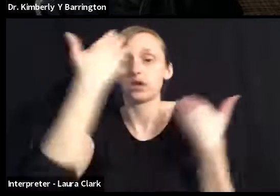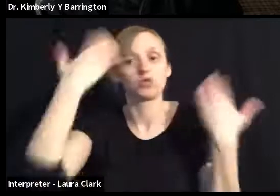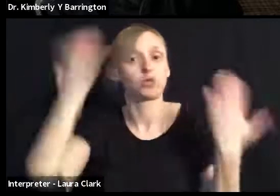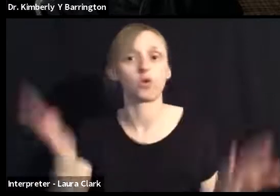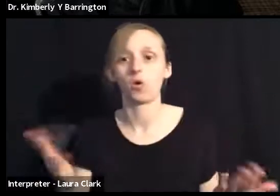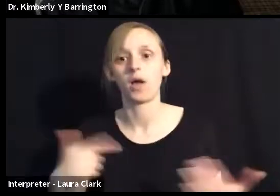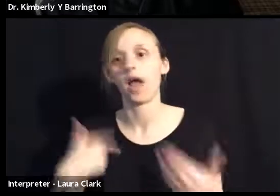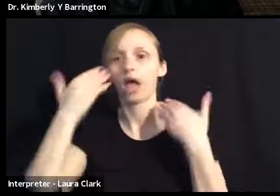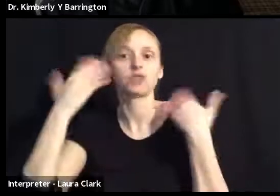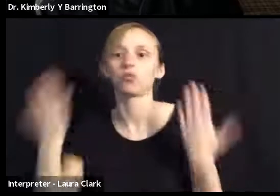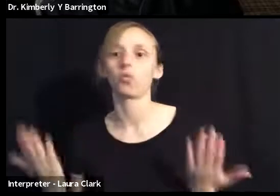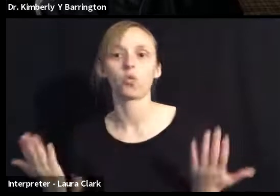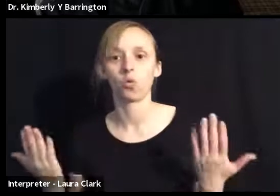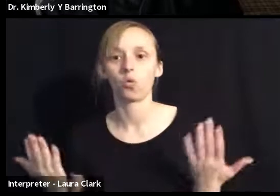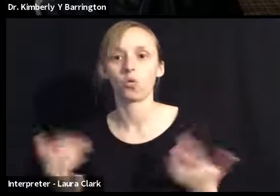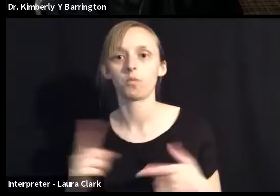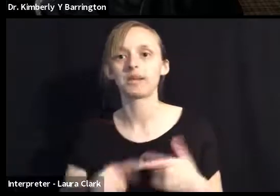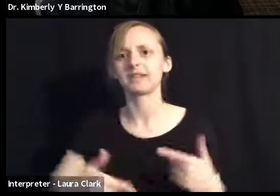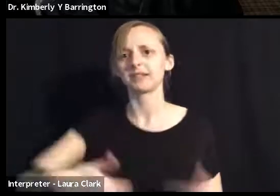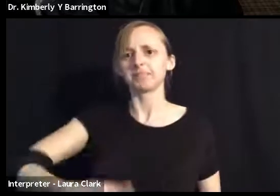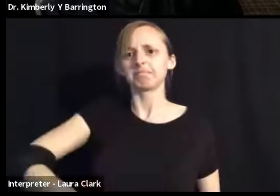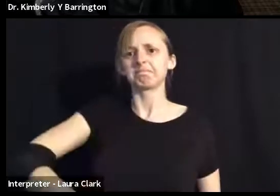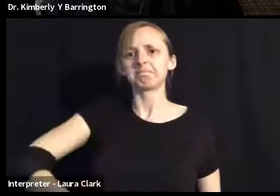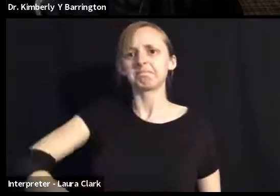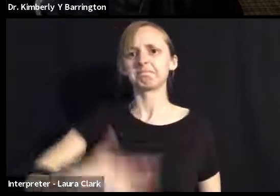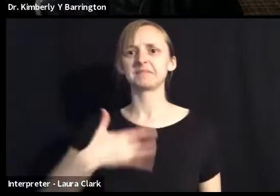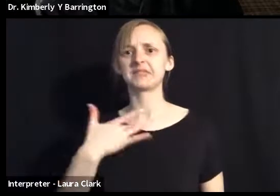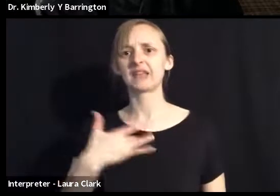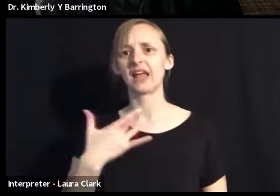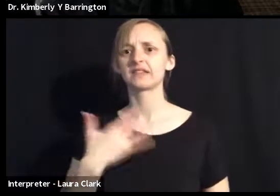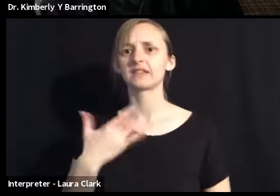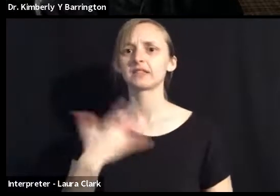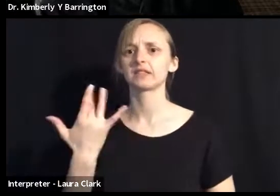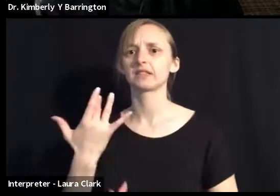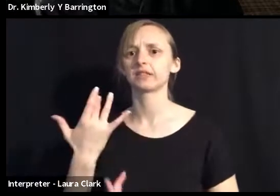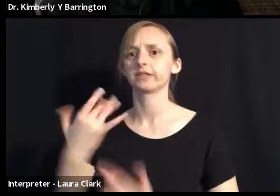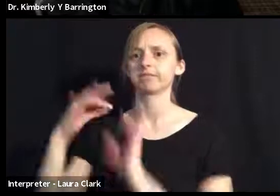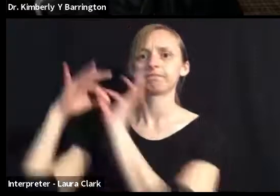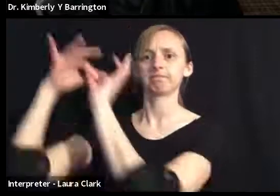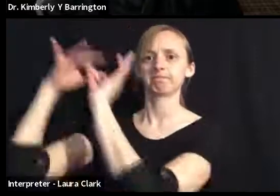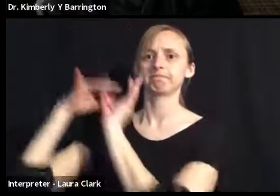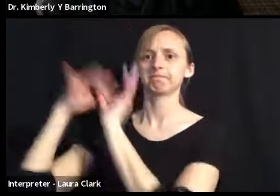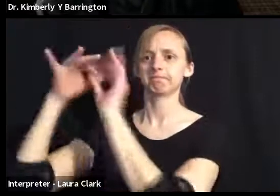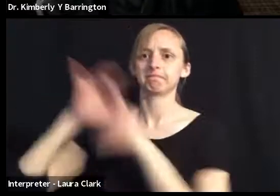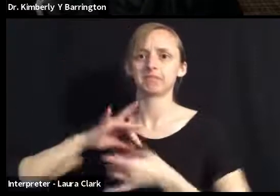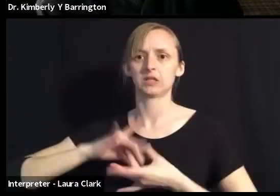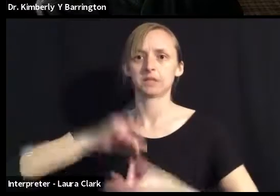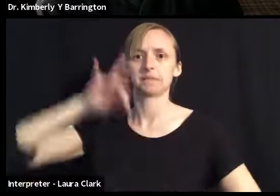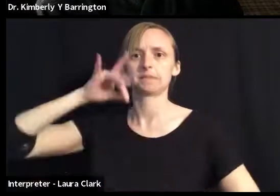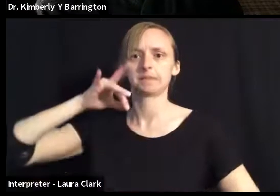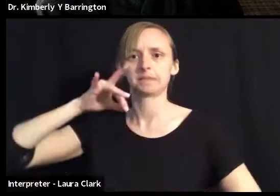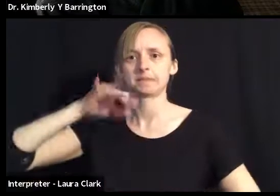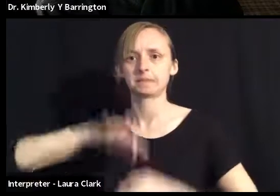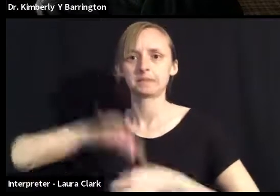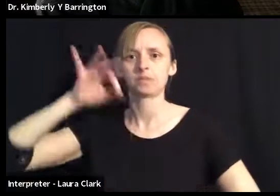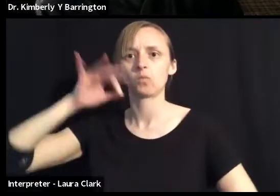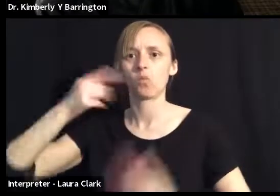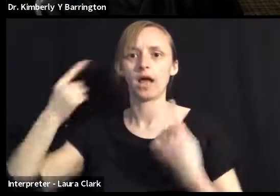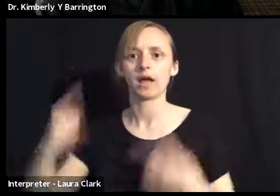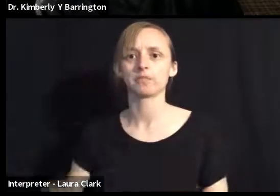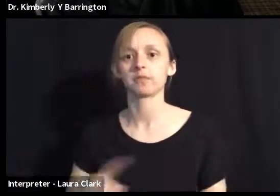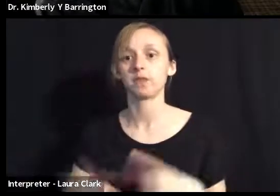but I have a sense of what I feel spiritually as to what happened. But outside of that, they told me